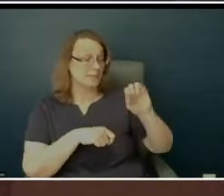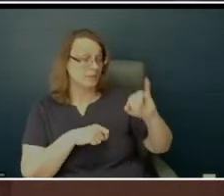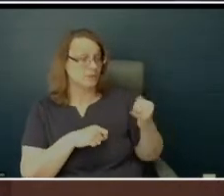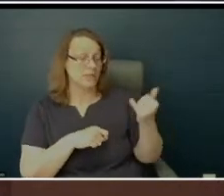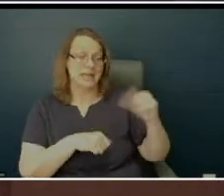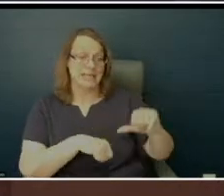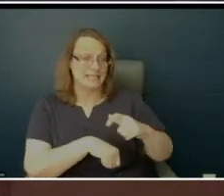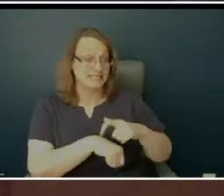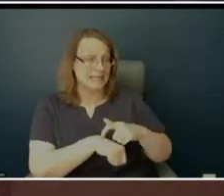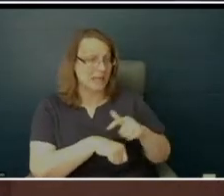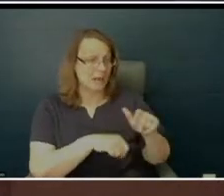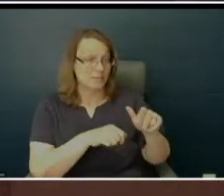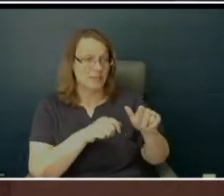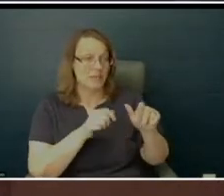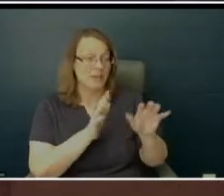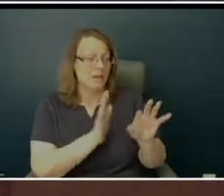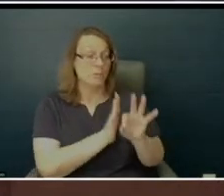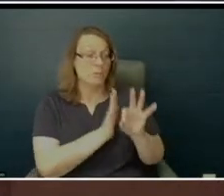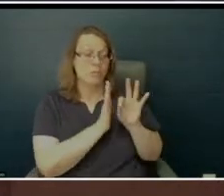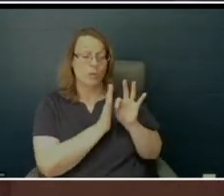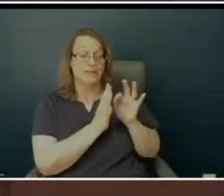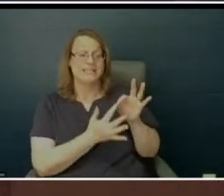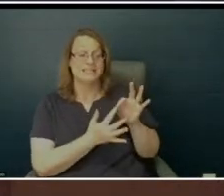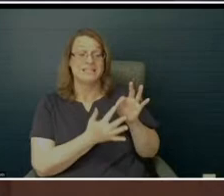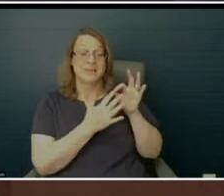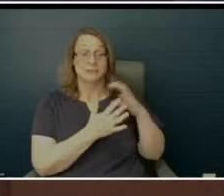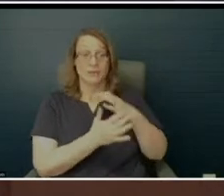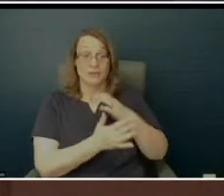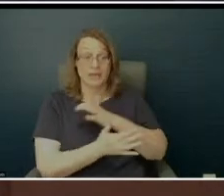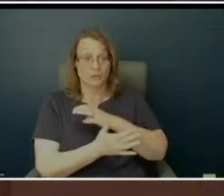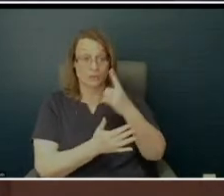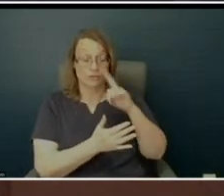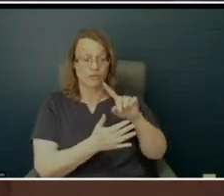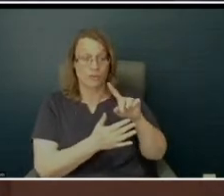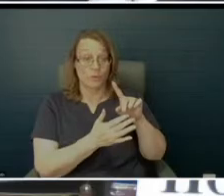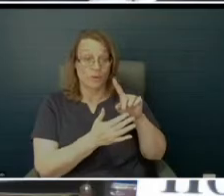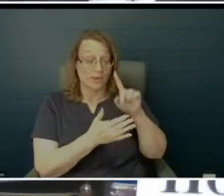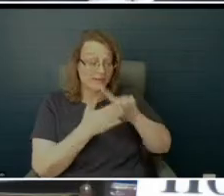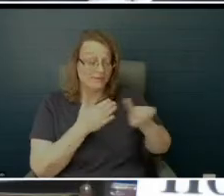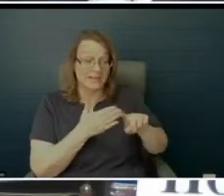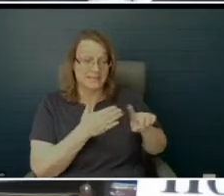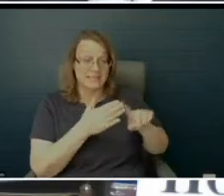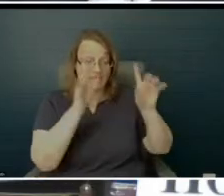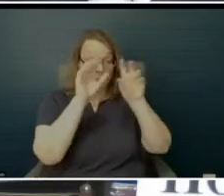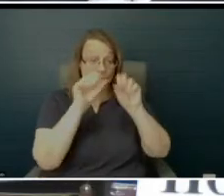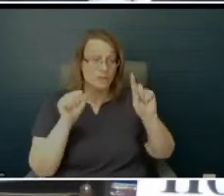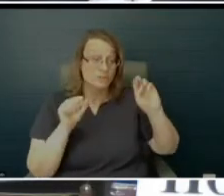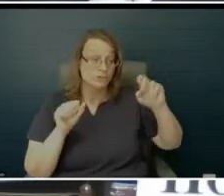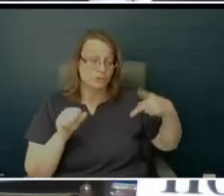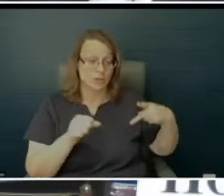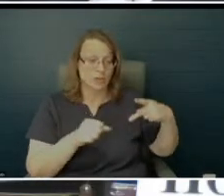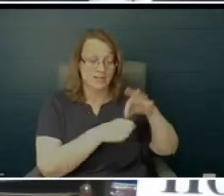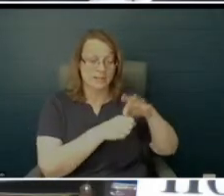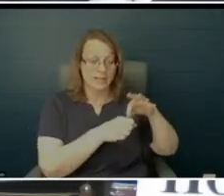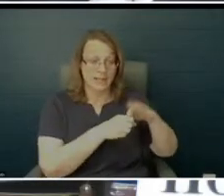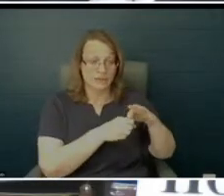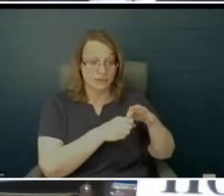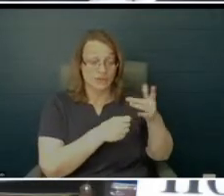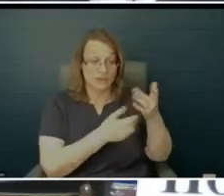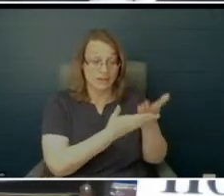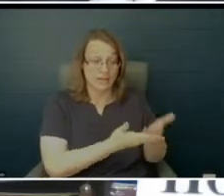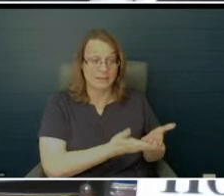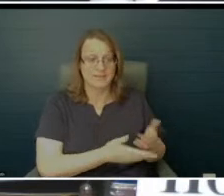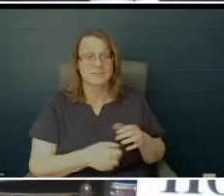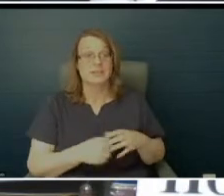special counsel to investigate President Trump's election fraud claims? Well, neither Attorney General Barr nor Acting Attorney General Rosen did